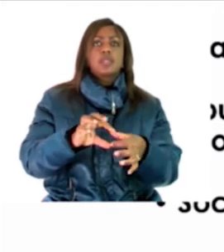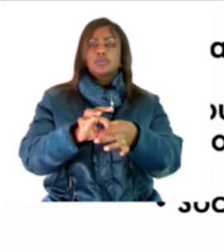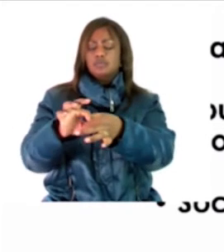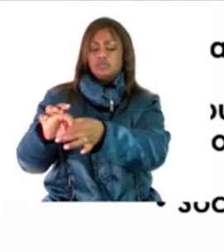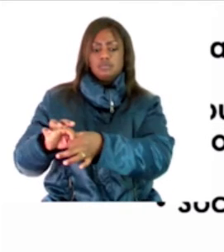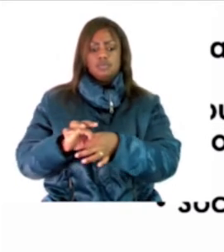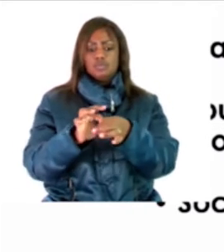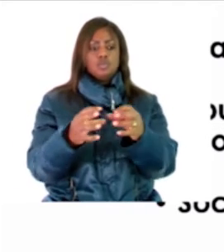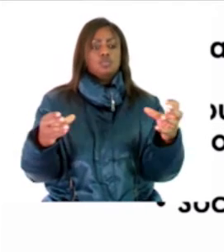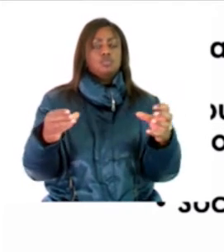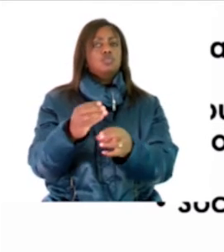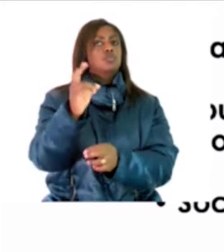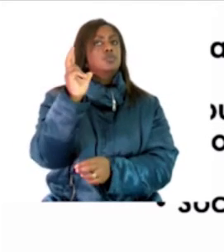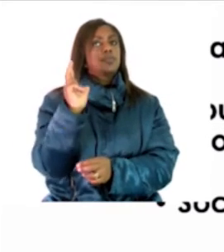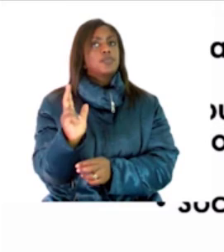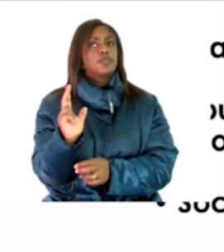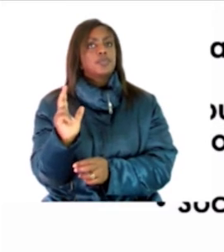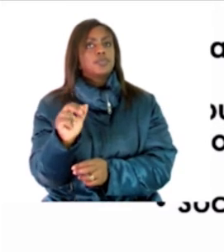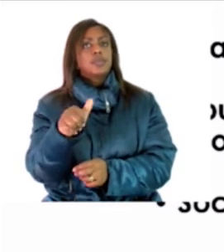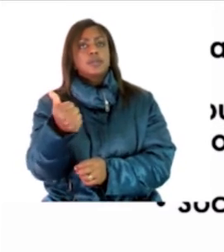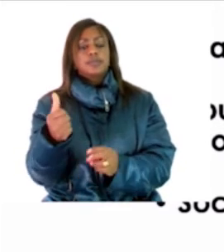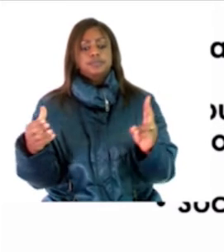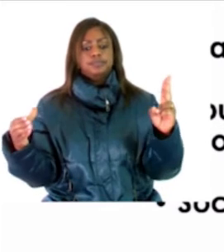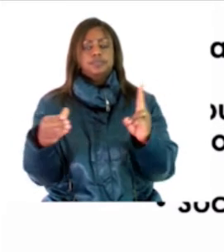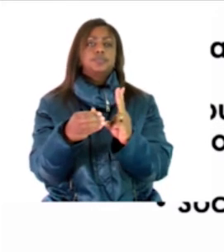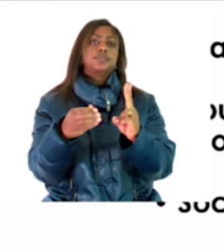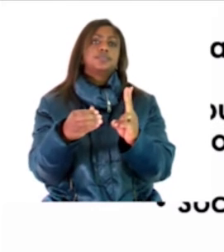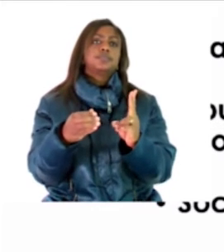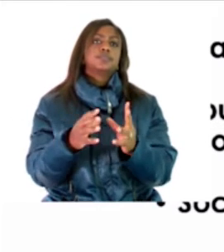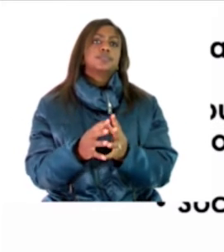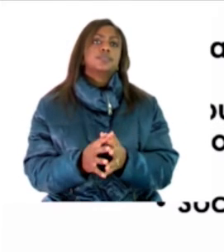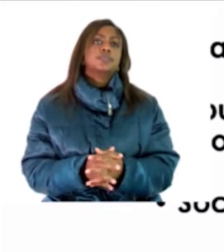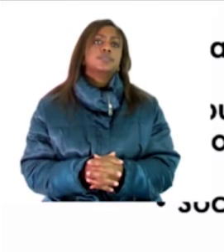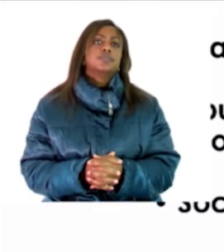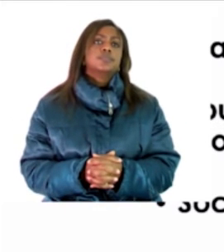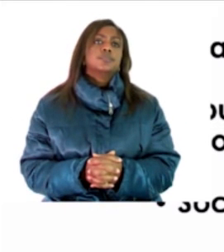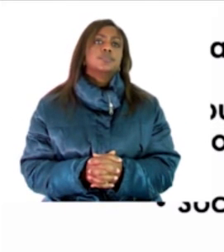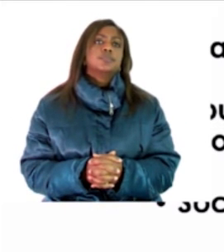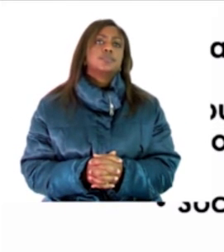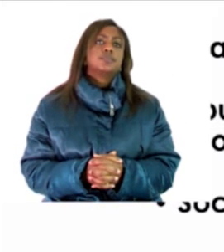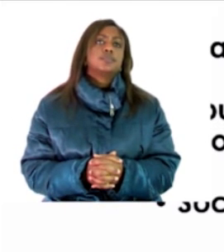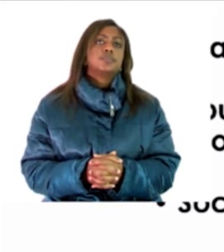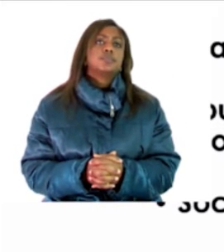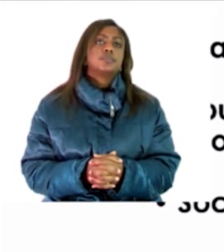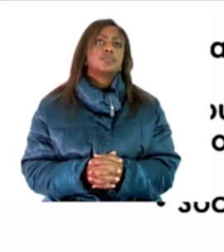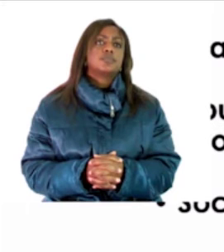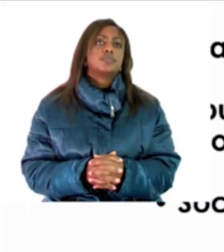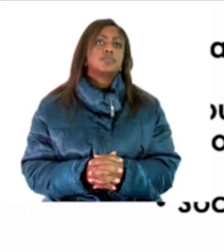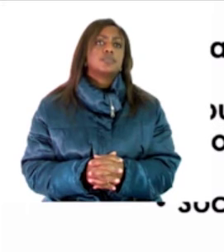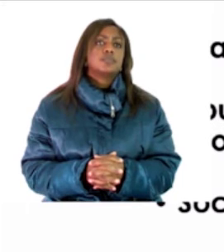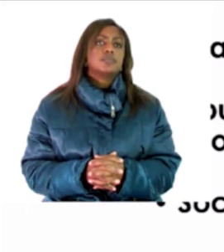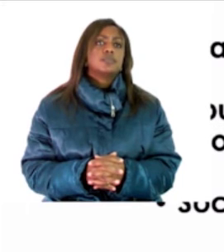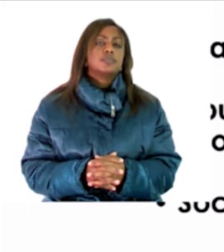Social is connected with groups of people and their community. When you're talking about social, we are talking about where we live, how everything is in